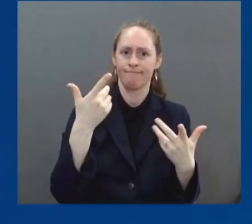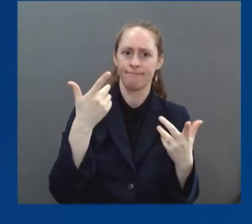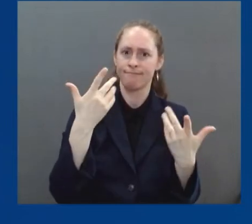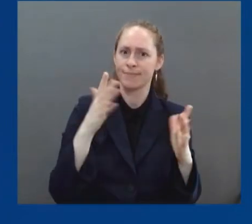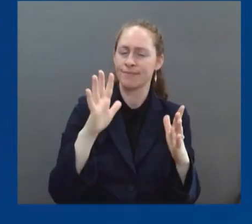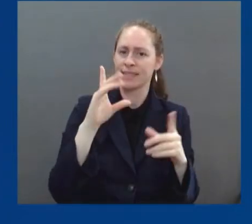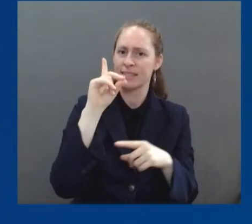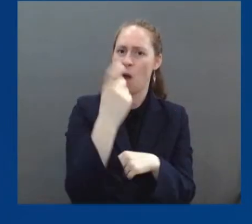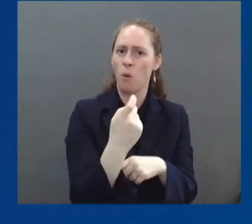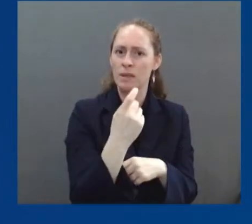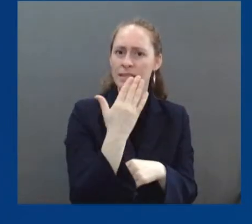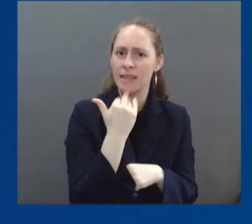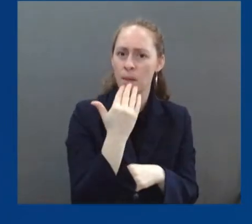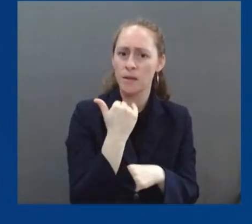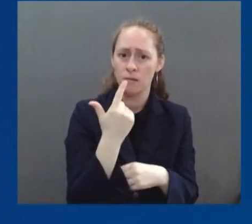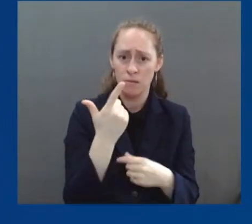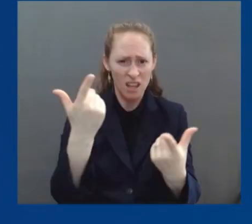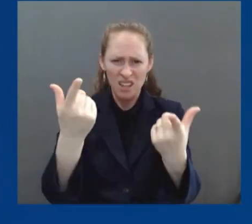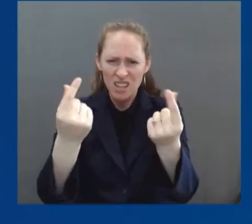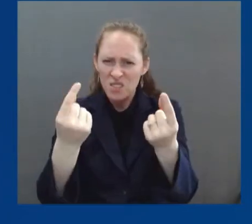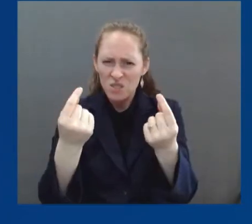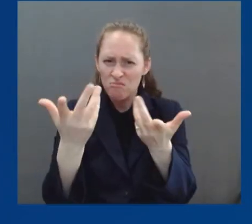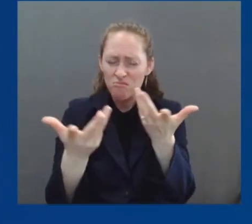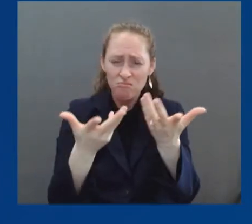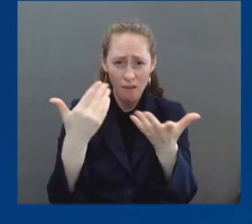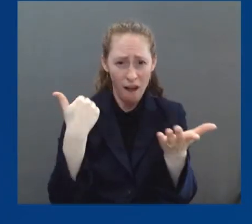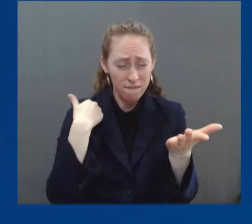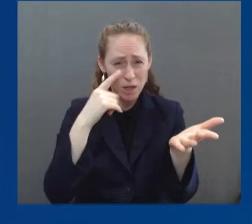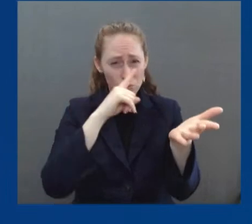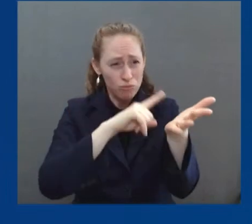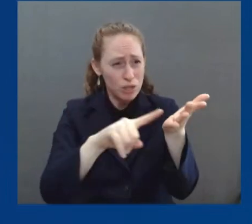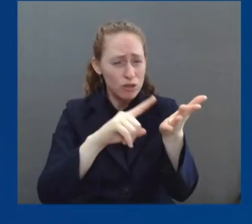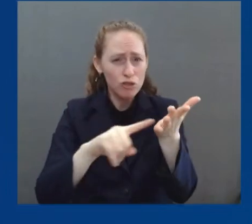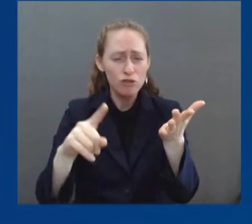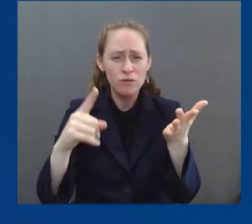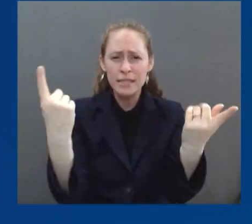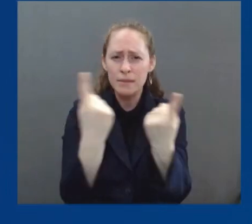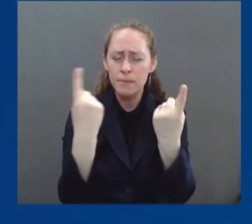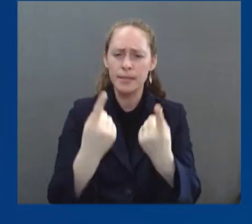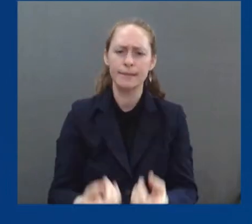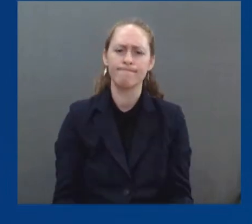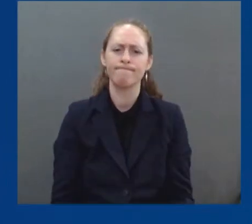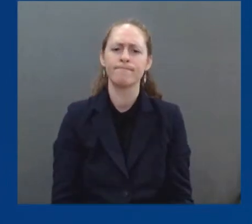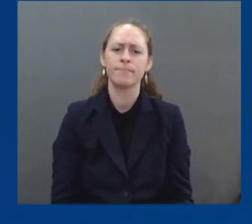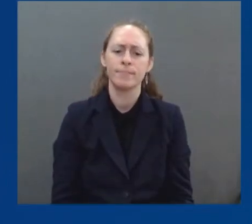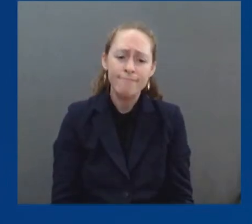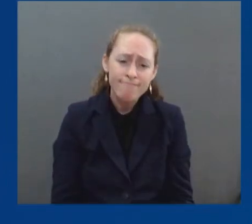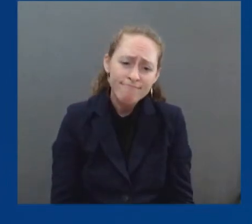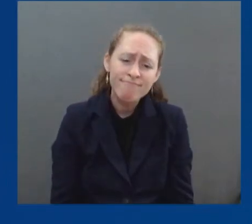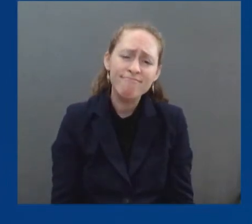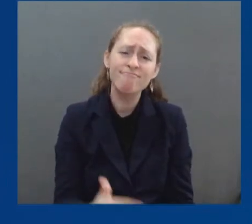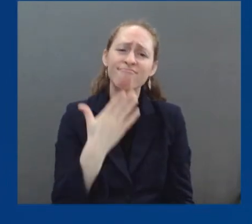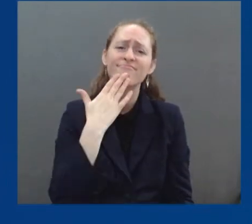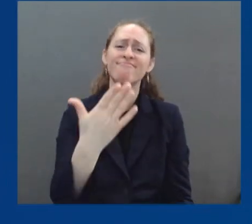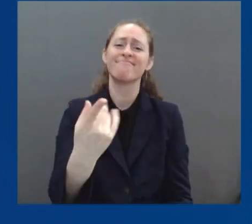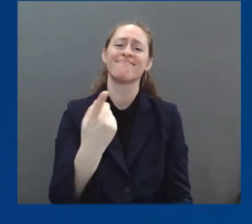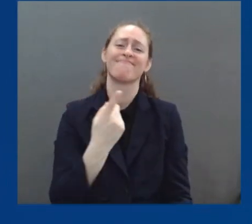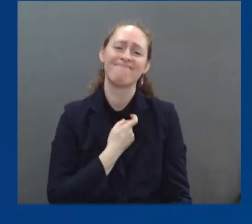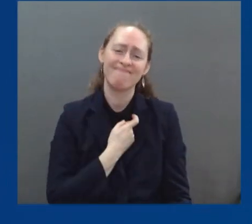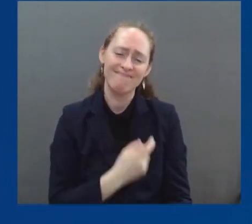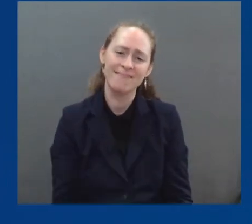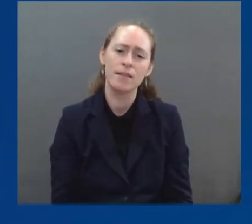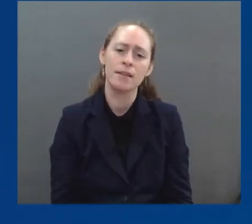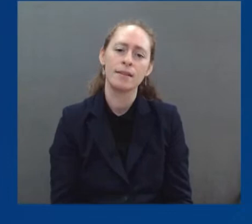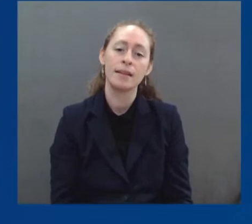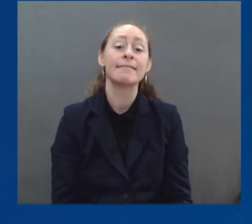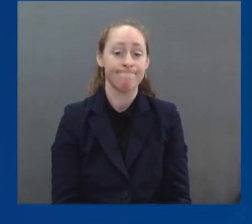here? Yeah, thank you for that question. First, let me say the science is definitely starting to demonstrate this link between people who